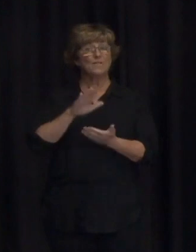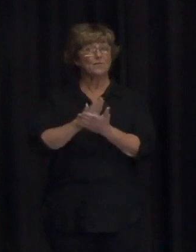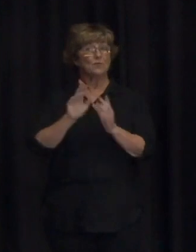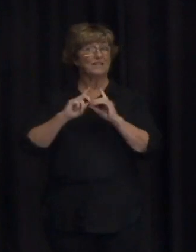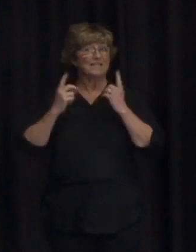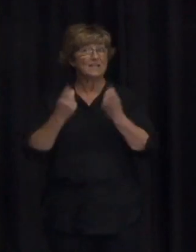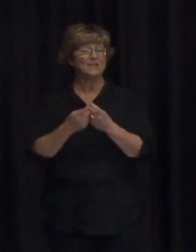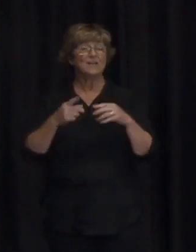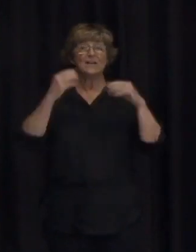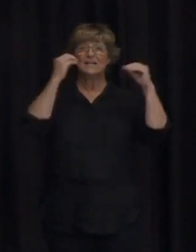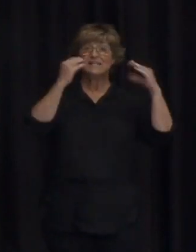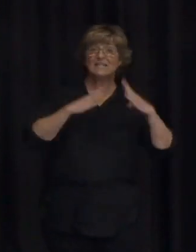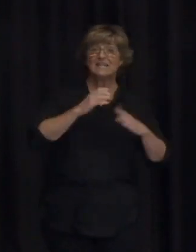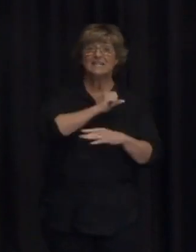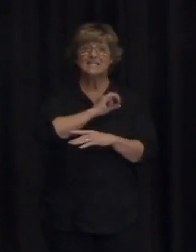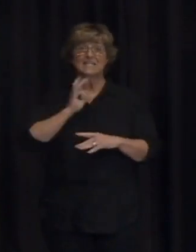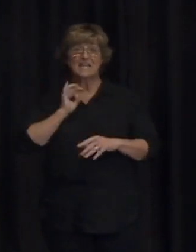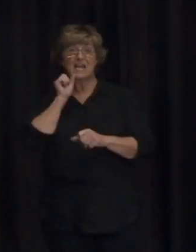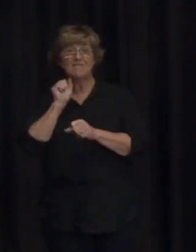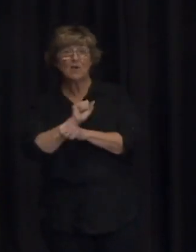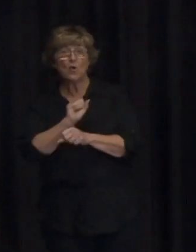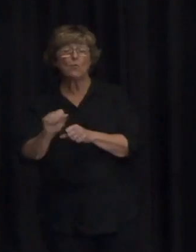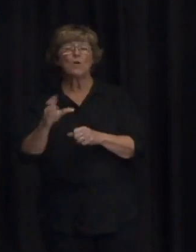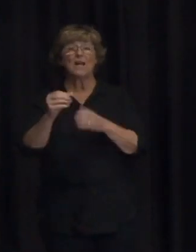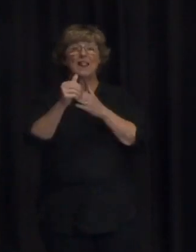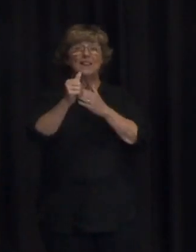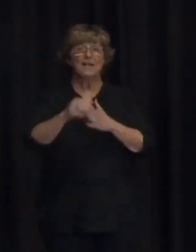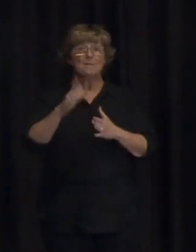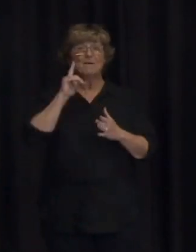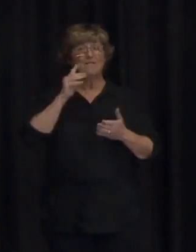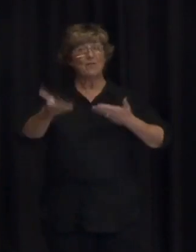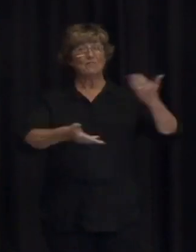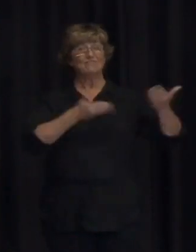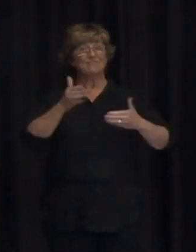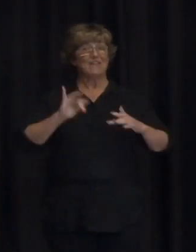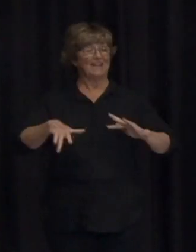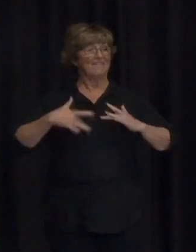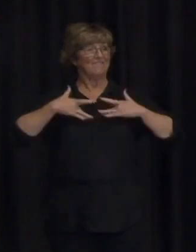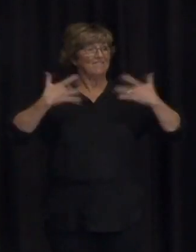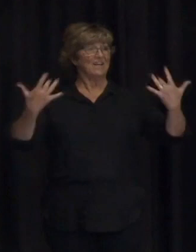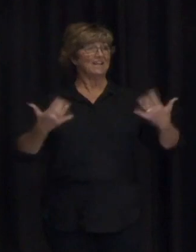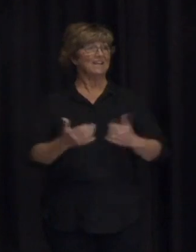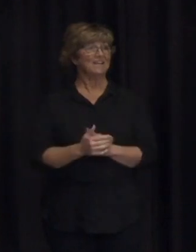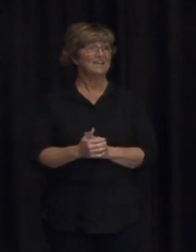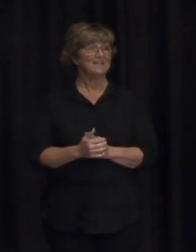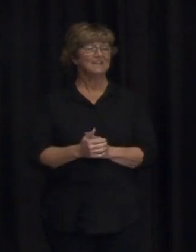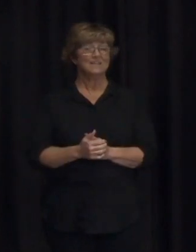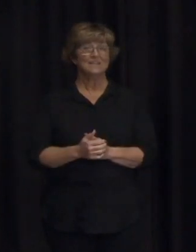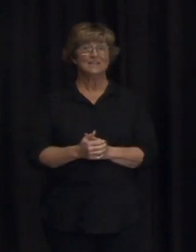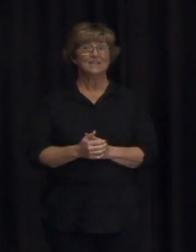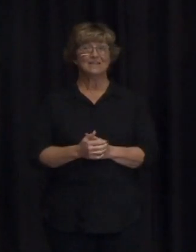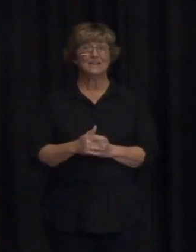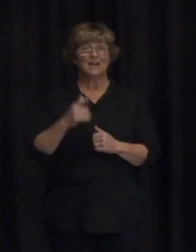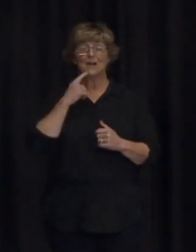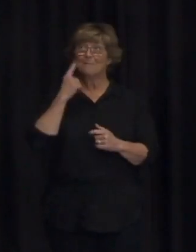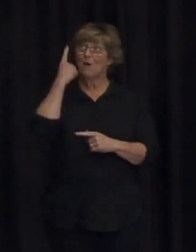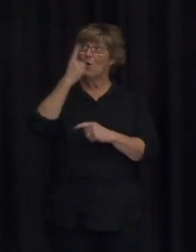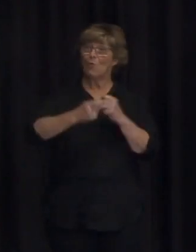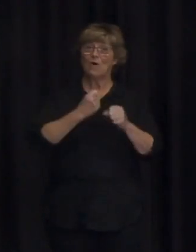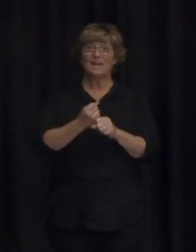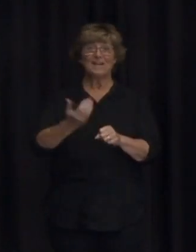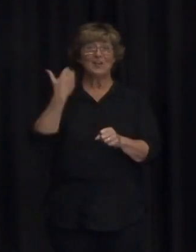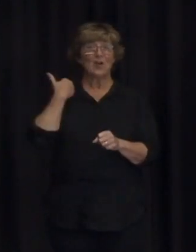the teachers and staff who work here, the leadership for hosting this event. I know that it wasn't quite a year ago